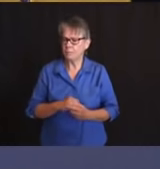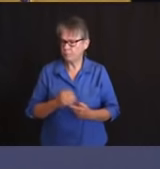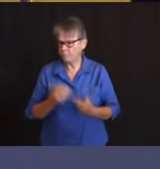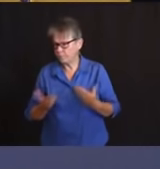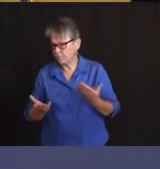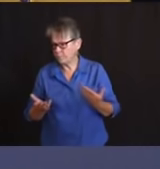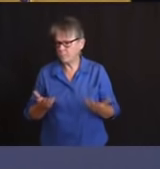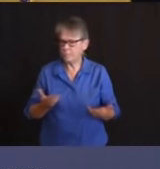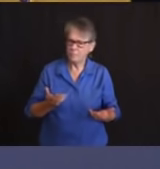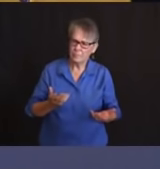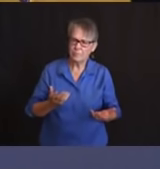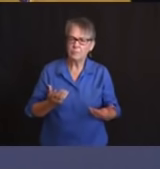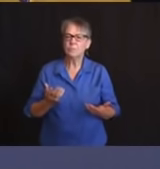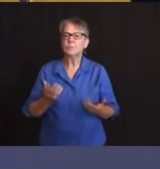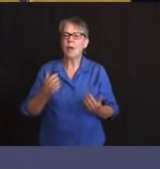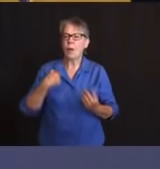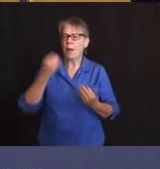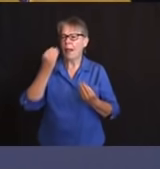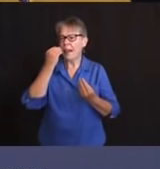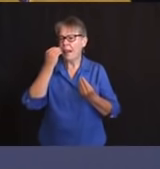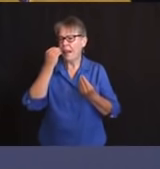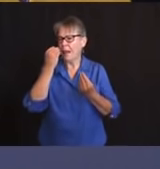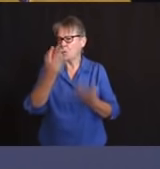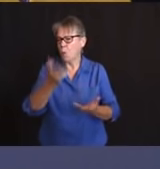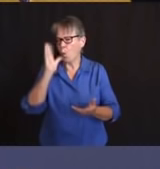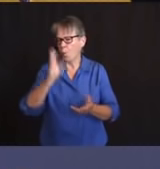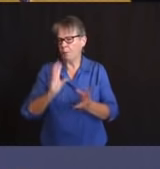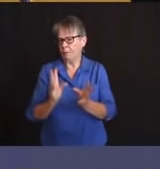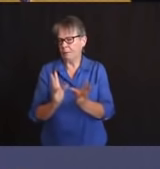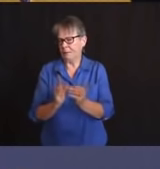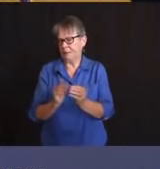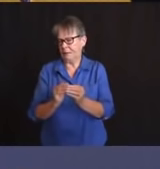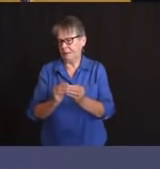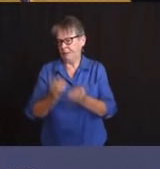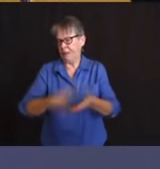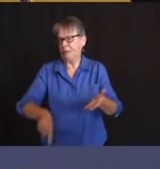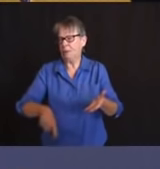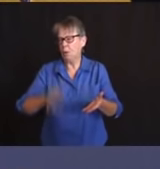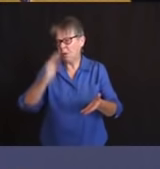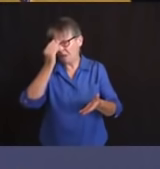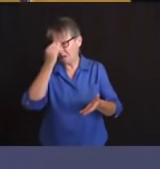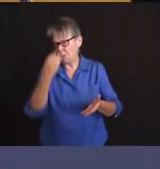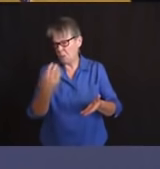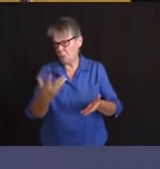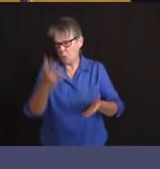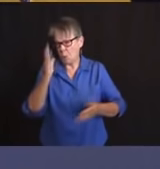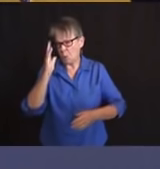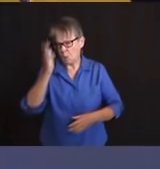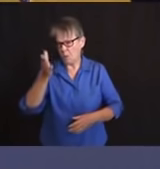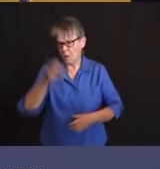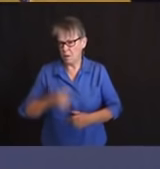the end of the week and give you a sense of what next week will look like. That sound all right? With that, Brent, please don't give me the